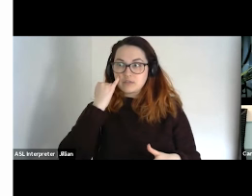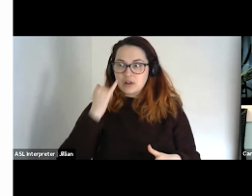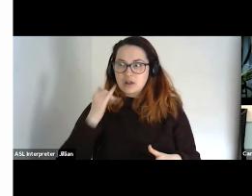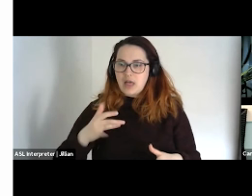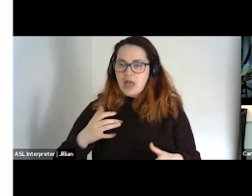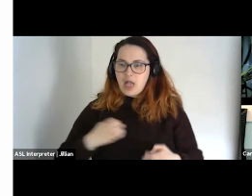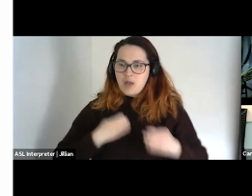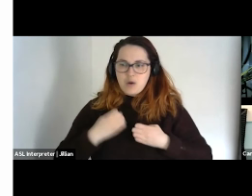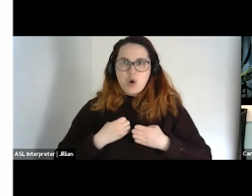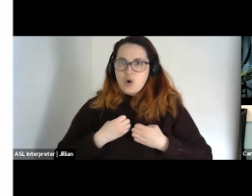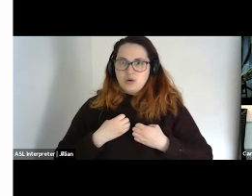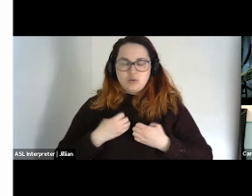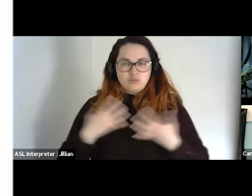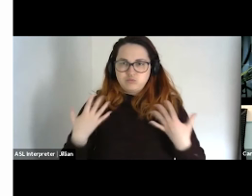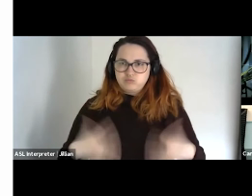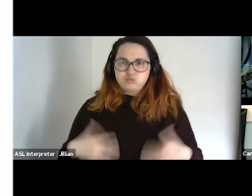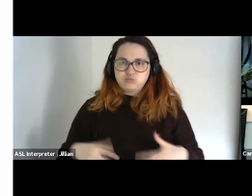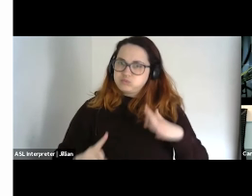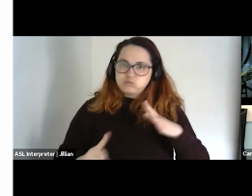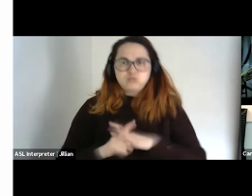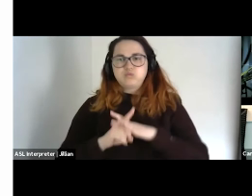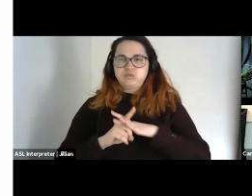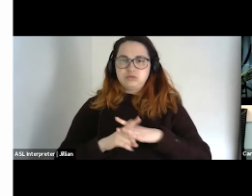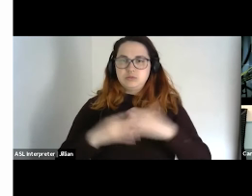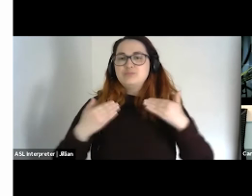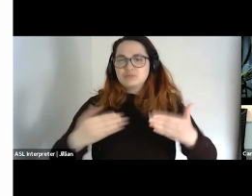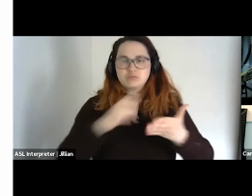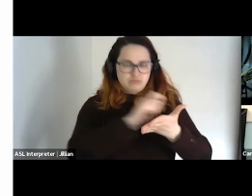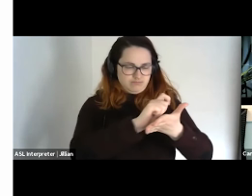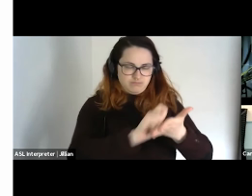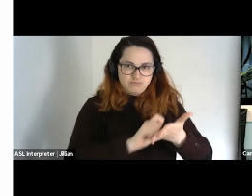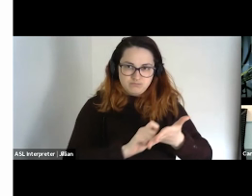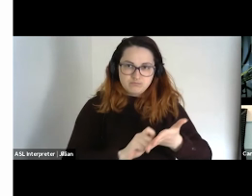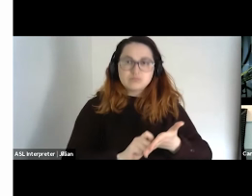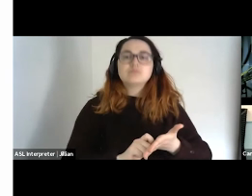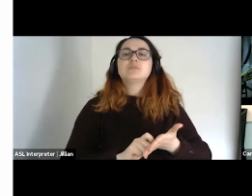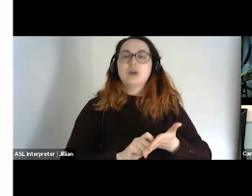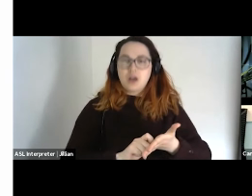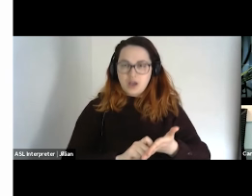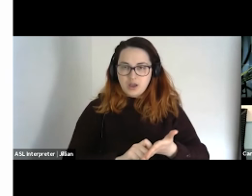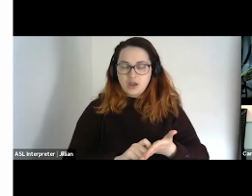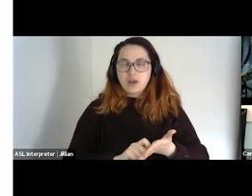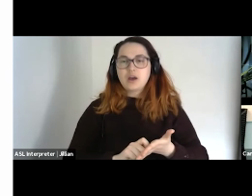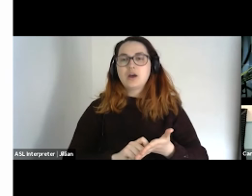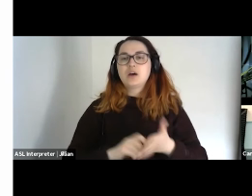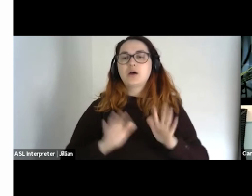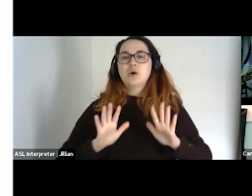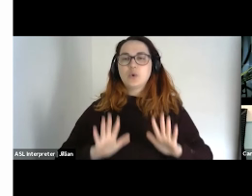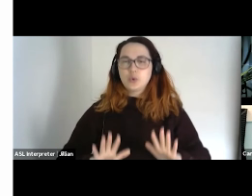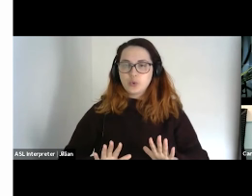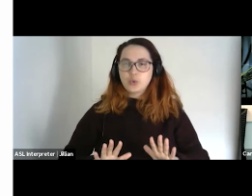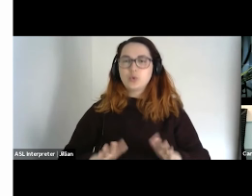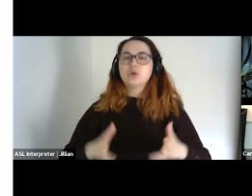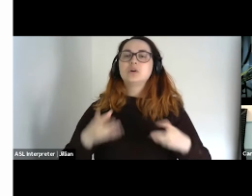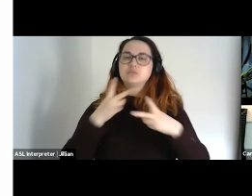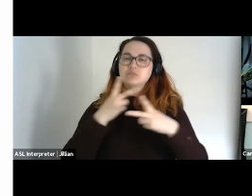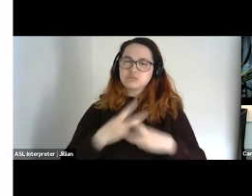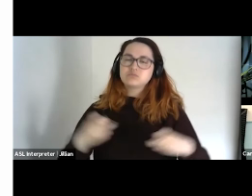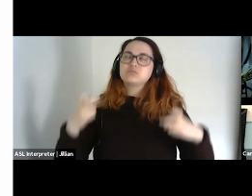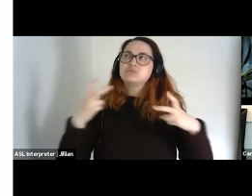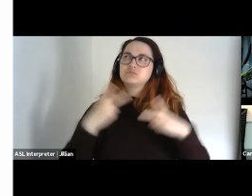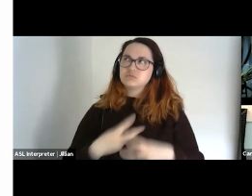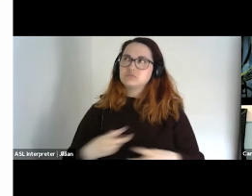emotion and having those strong thoughts. As you start to write it out and list it out, we can then challenge it and reevaluate it after